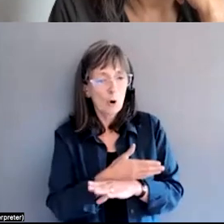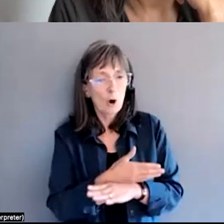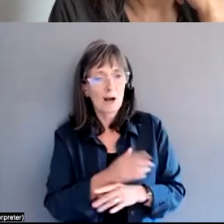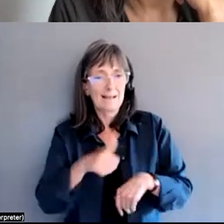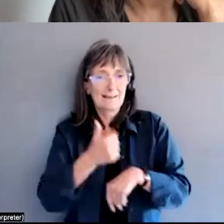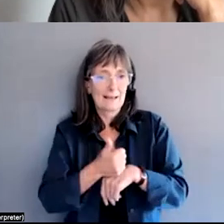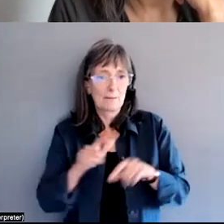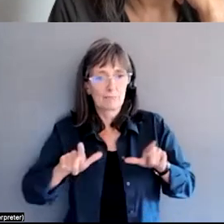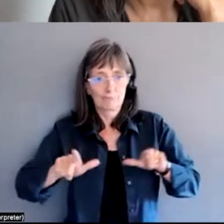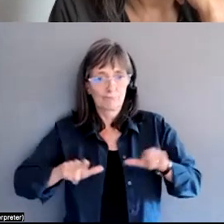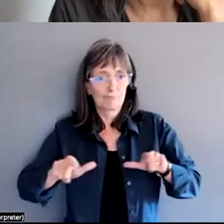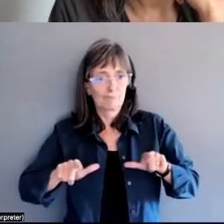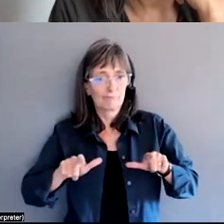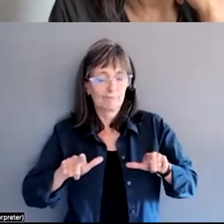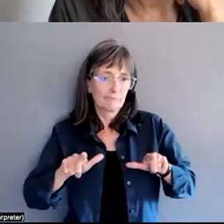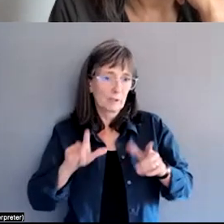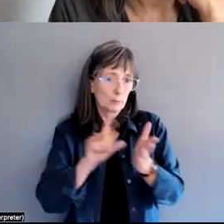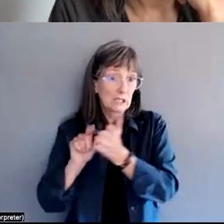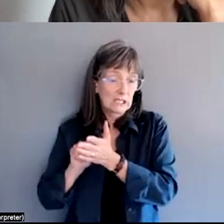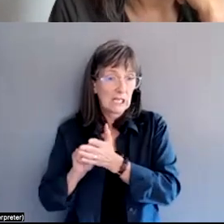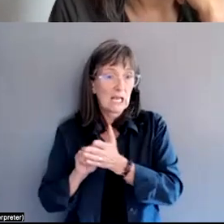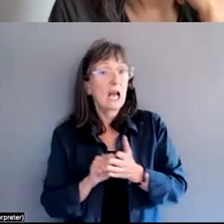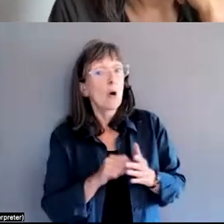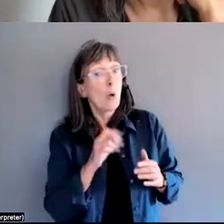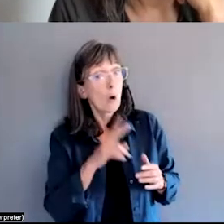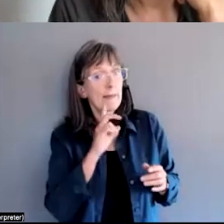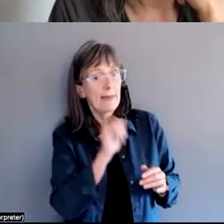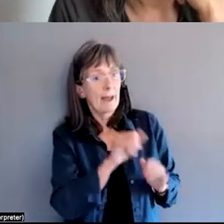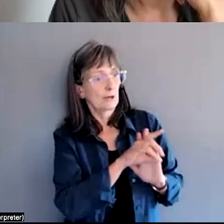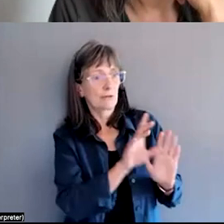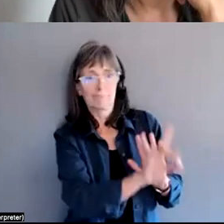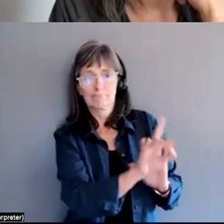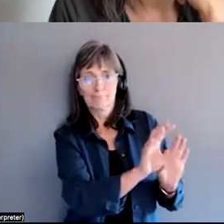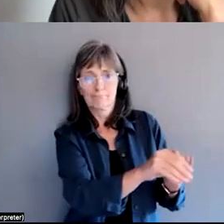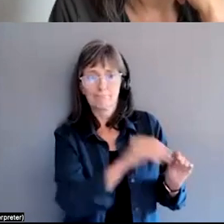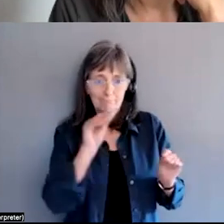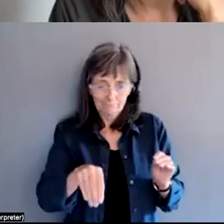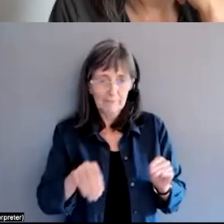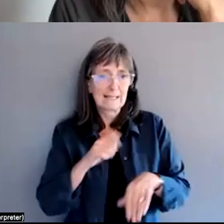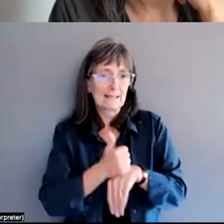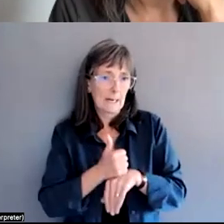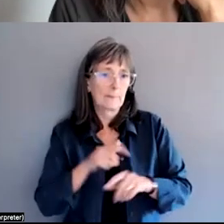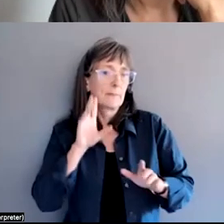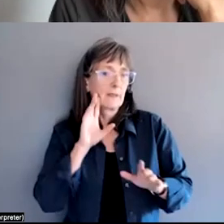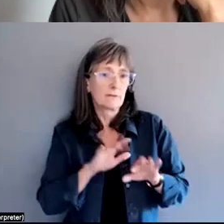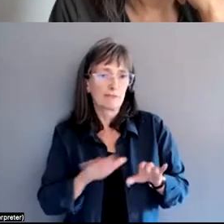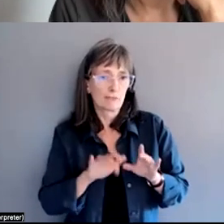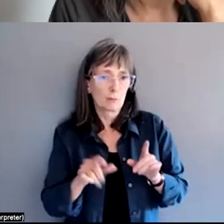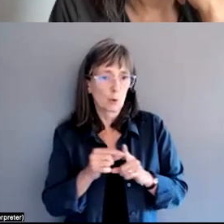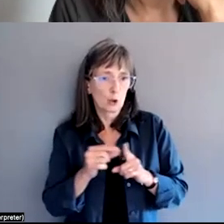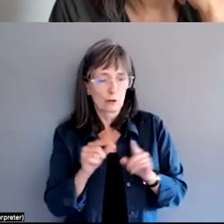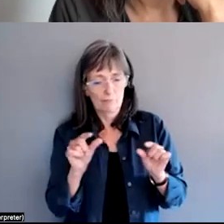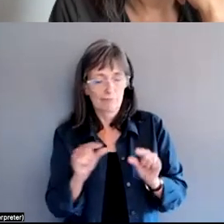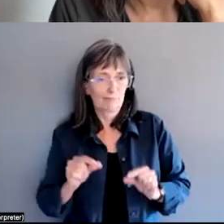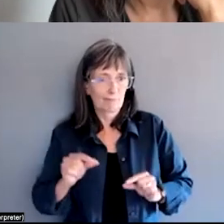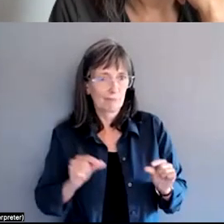oh, that really is the image. And I'll start styling the type. I can do that over and over for a few weeks where it's like,